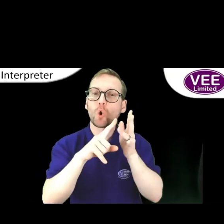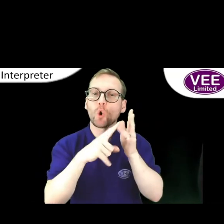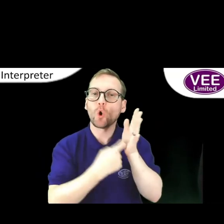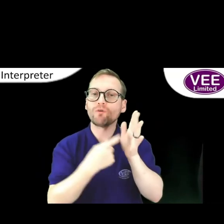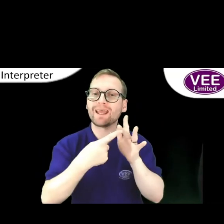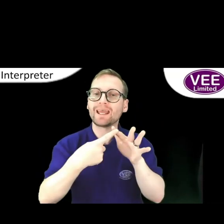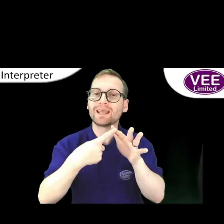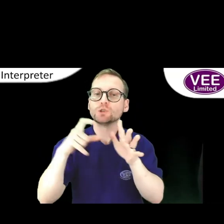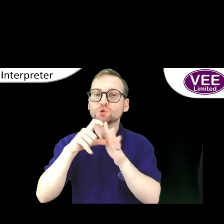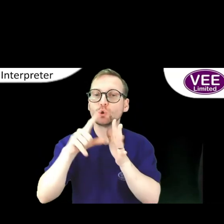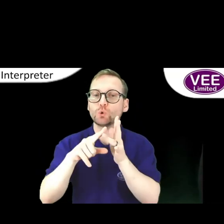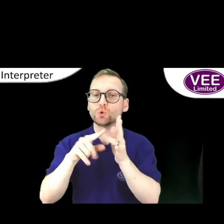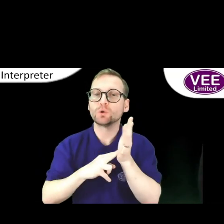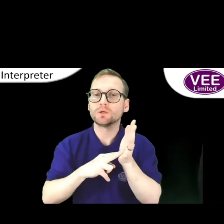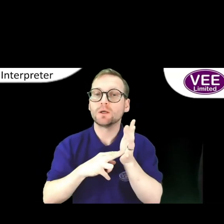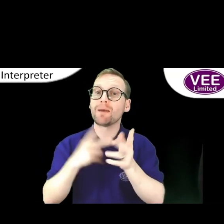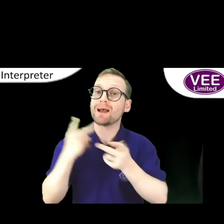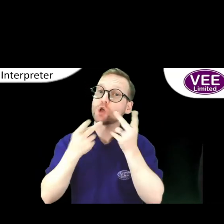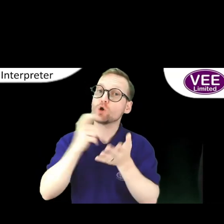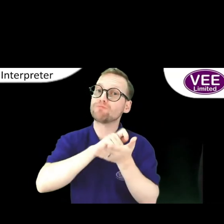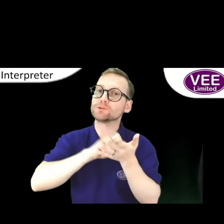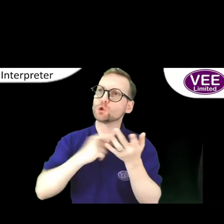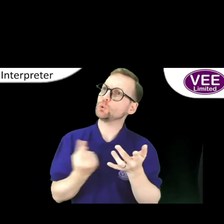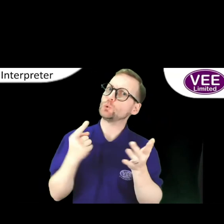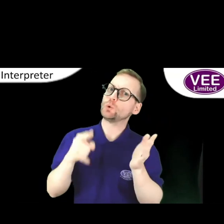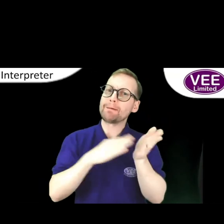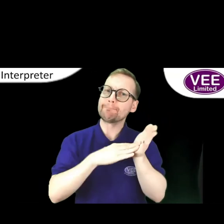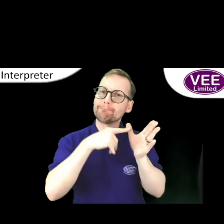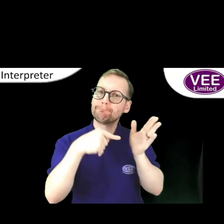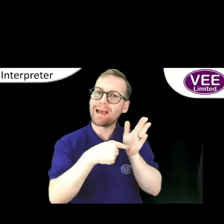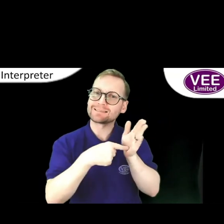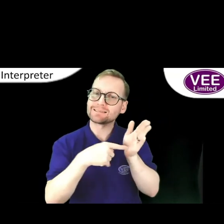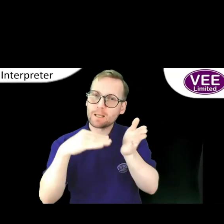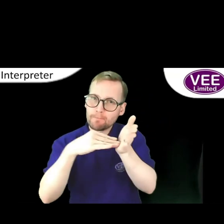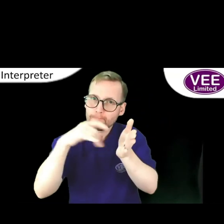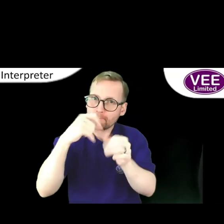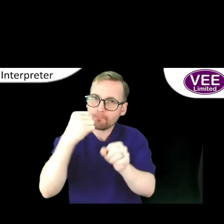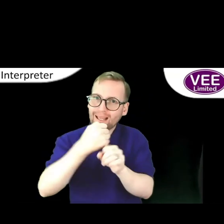wonderful songwriter Matt McGinn.